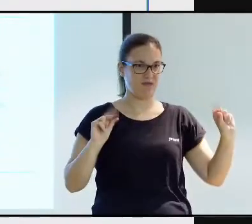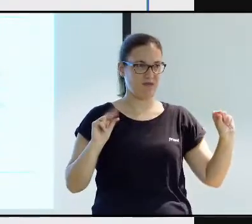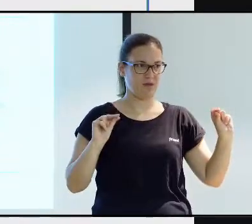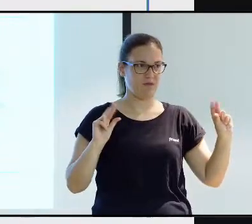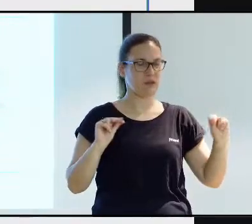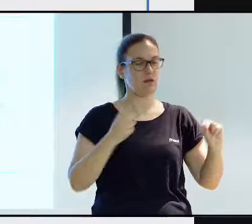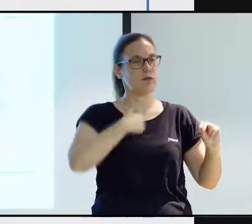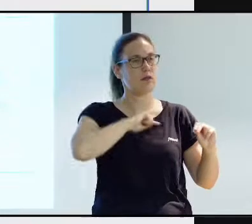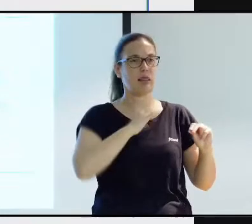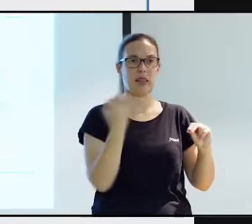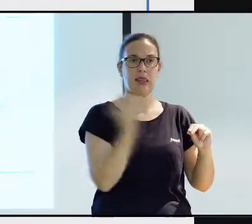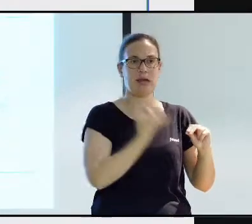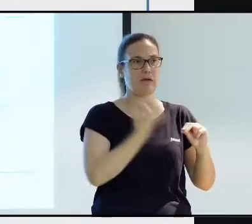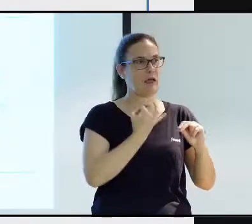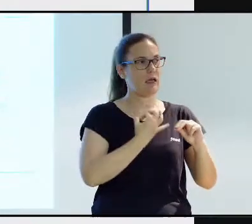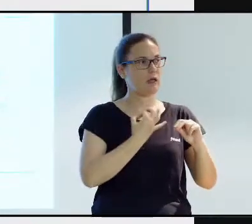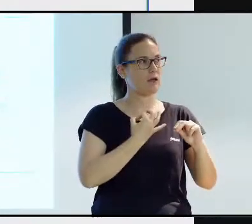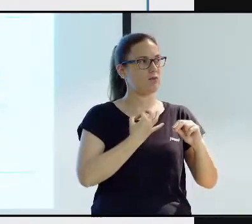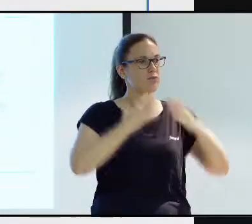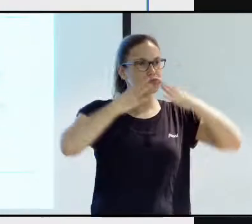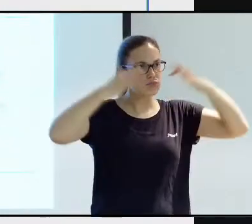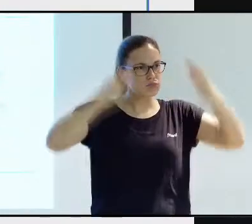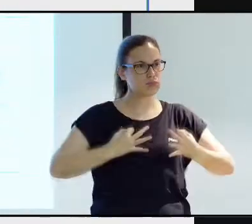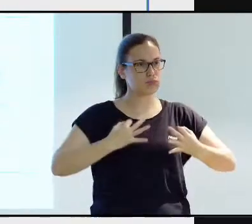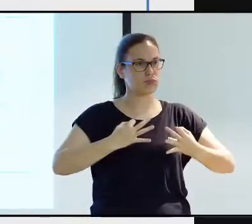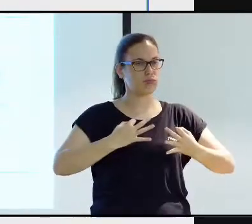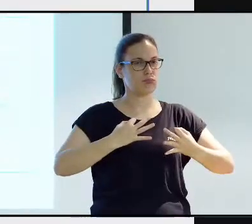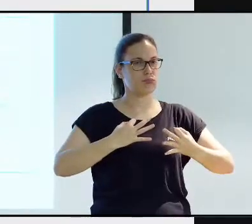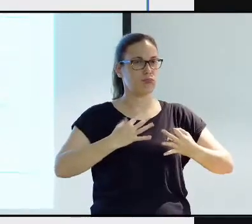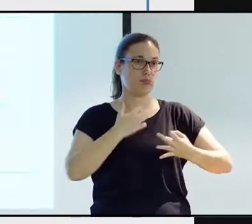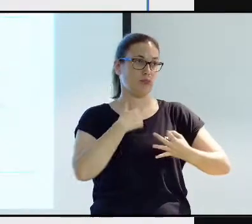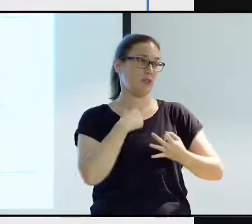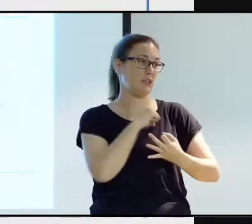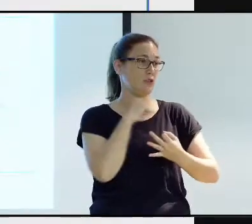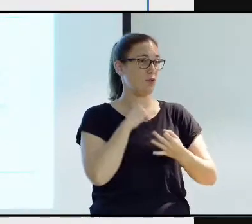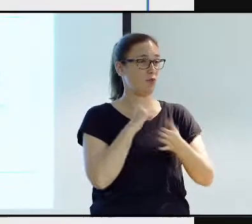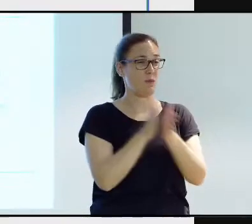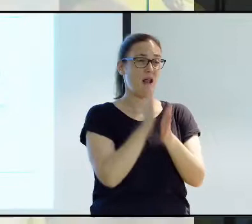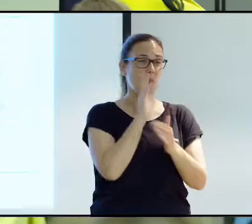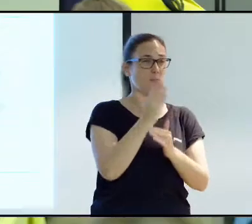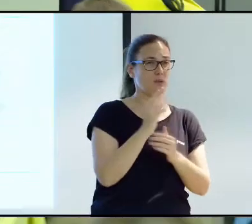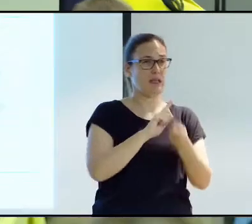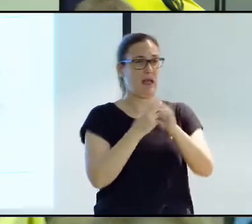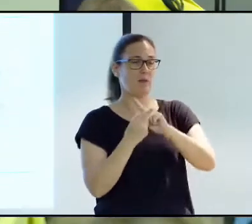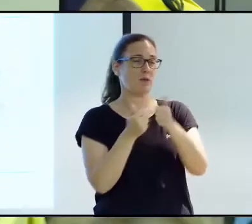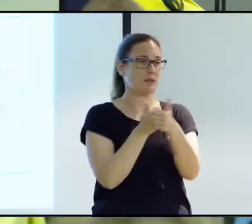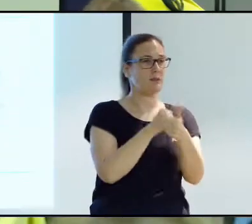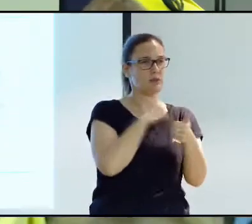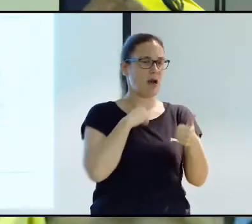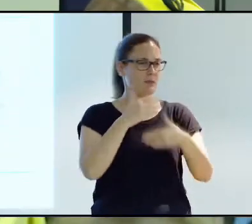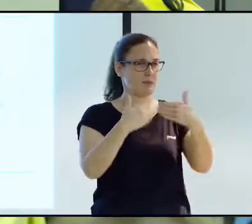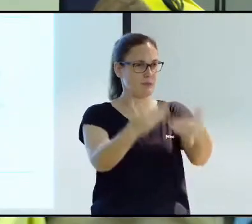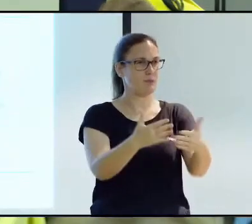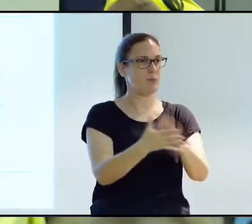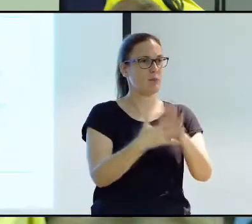all discrimination that can be brought about through legislation. And I think tomorrow we're going to actually be